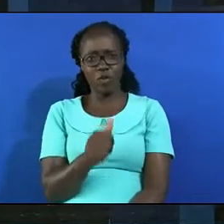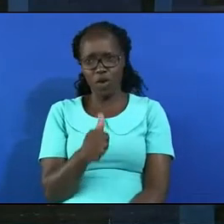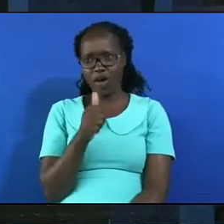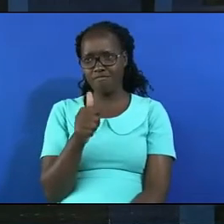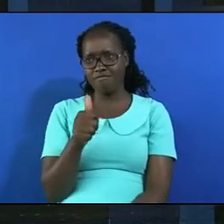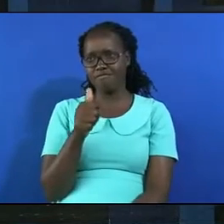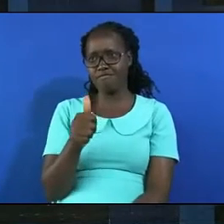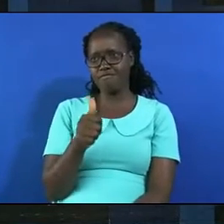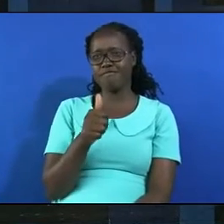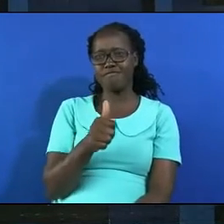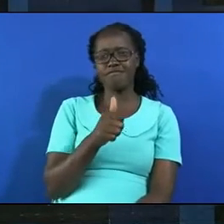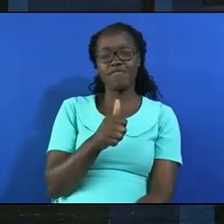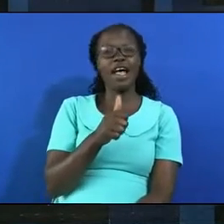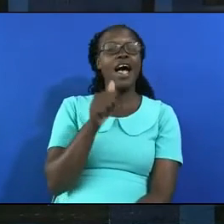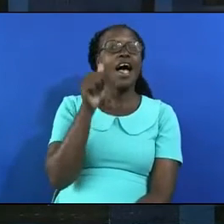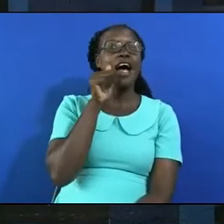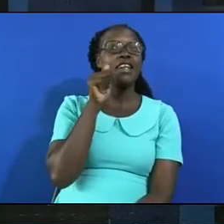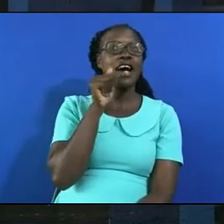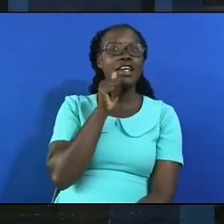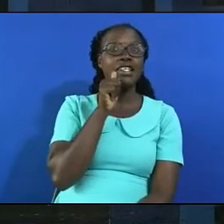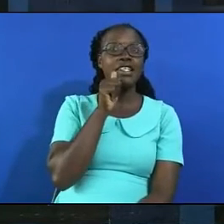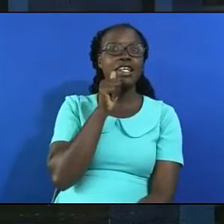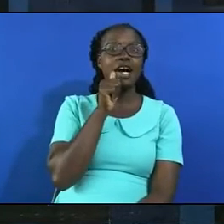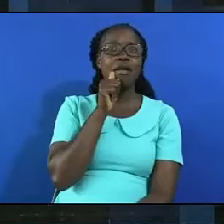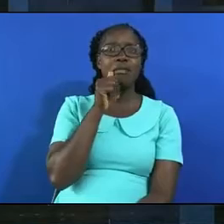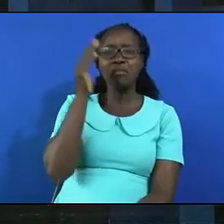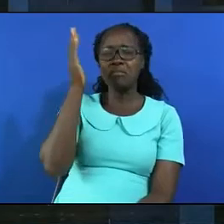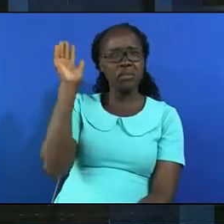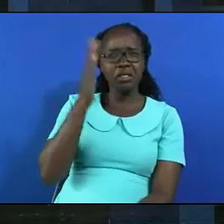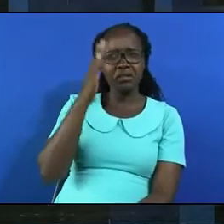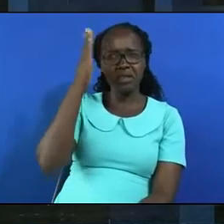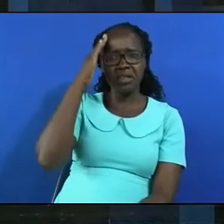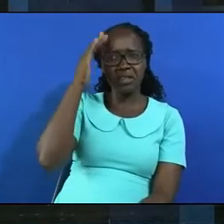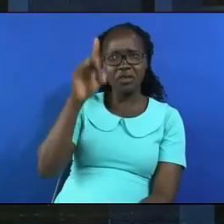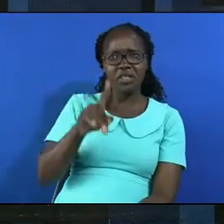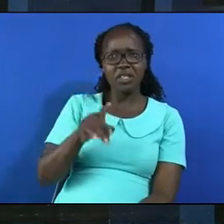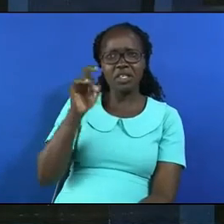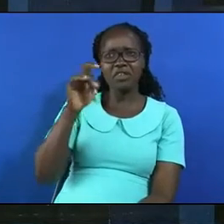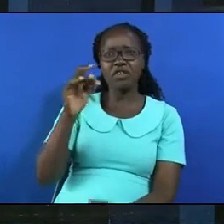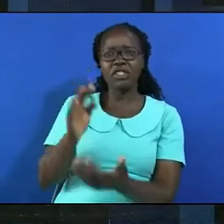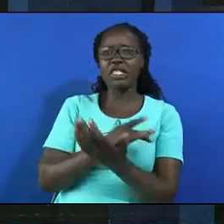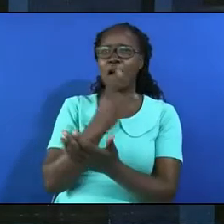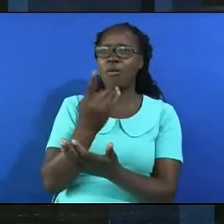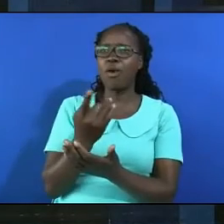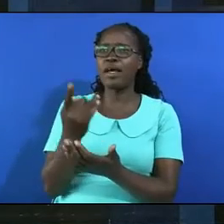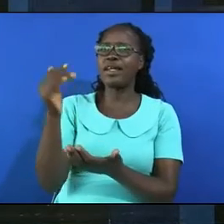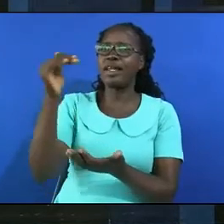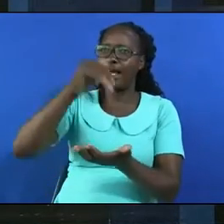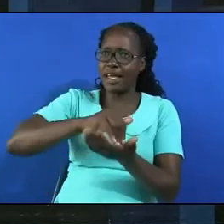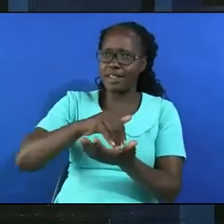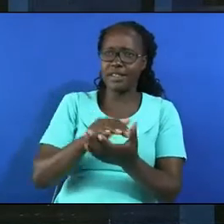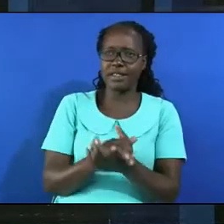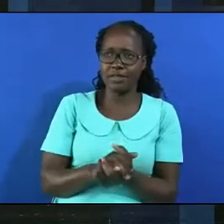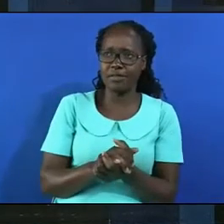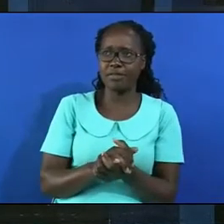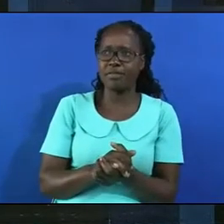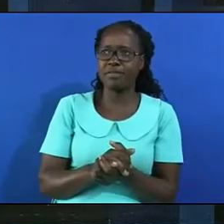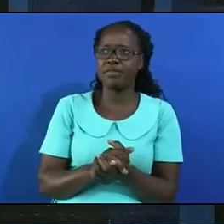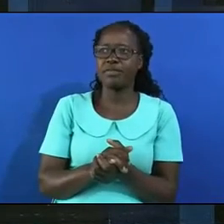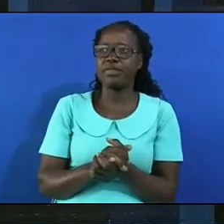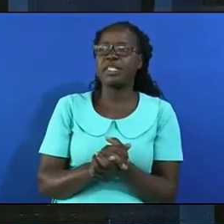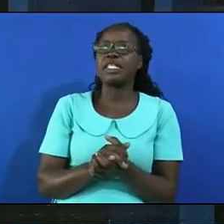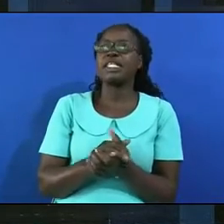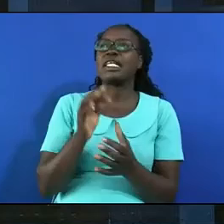doing well. And Adam did not realize the need for someone else. It